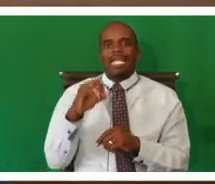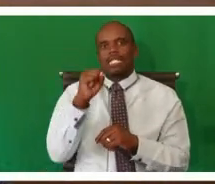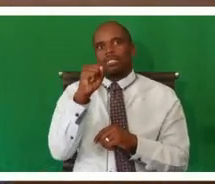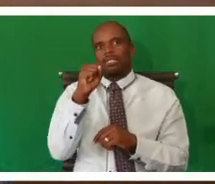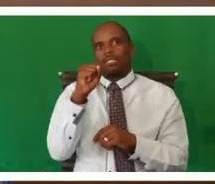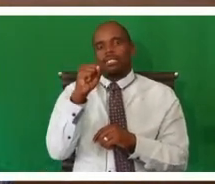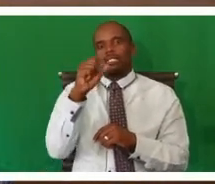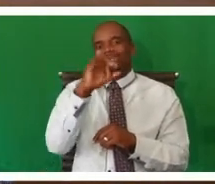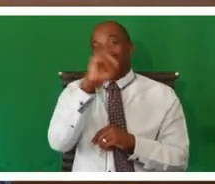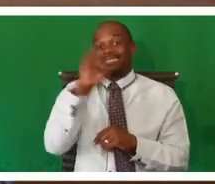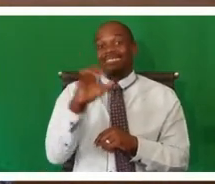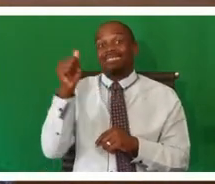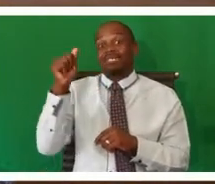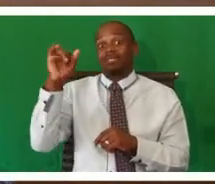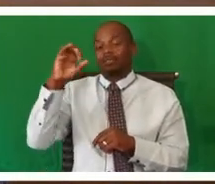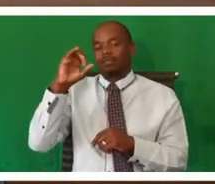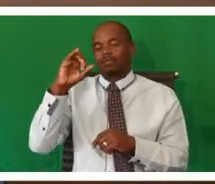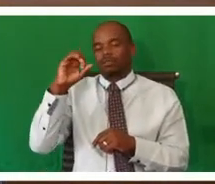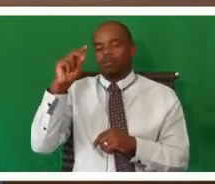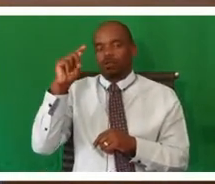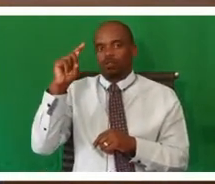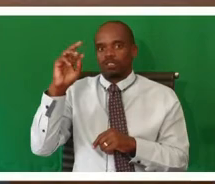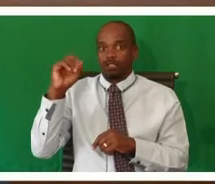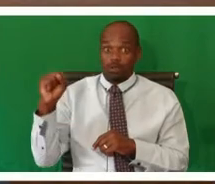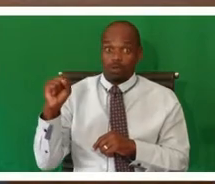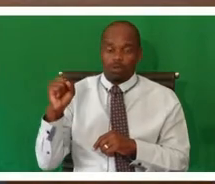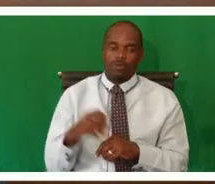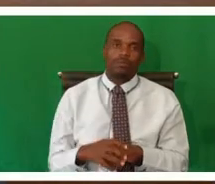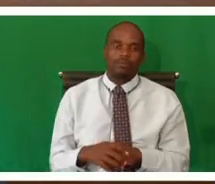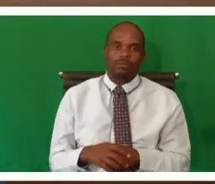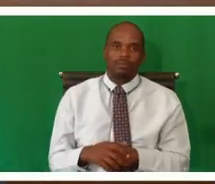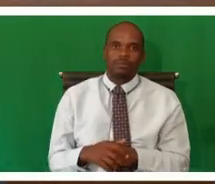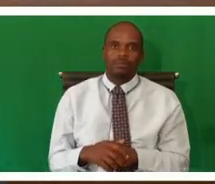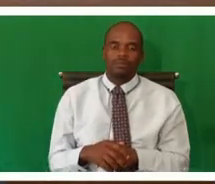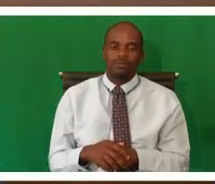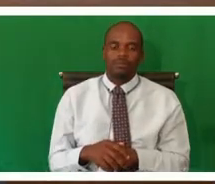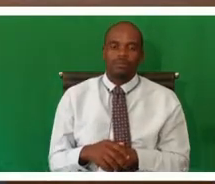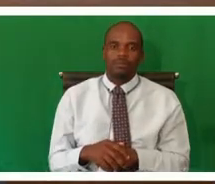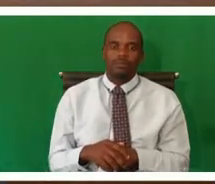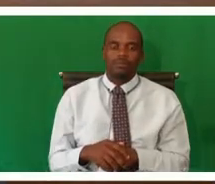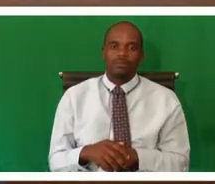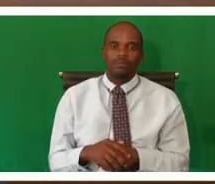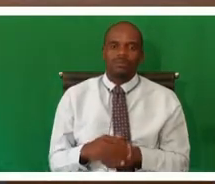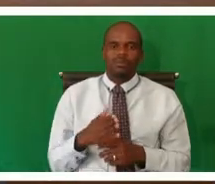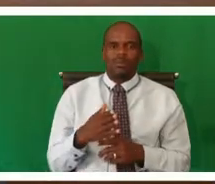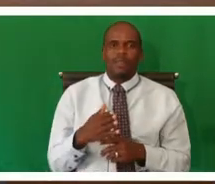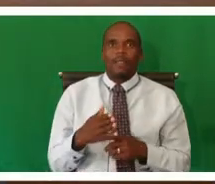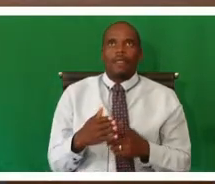Support includes the provision of risk-sharing funding, permits